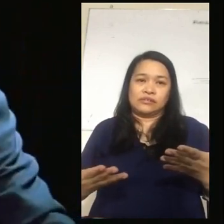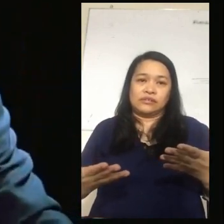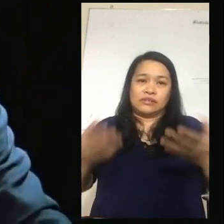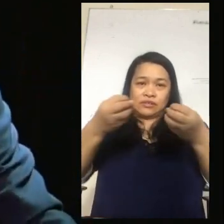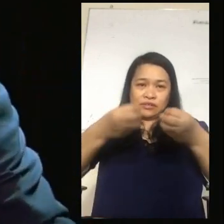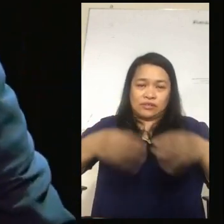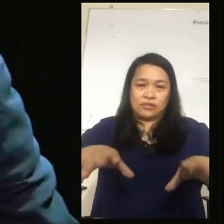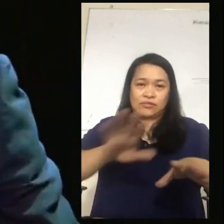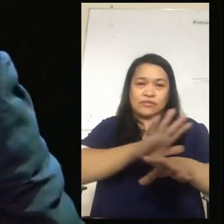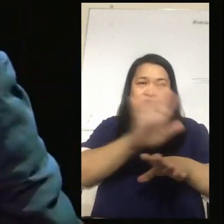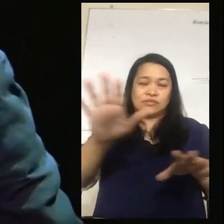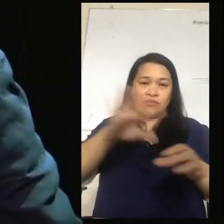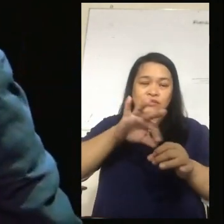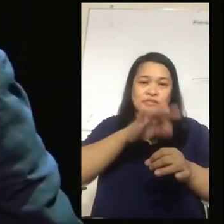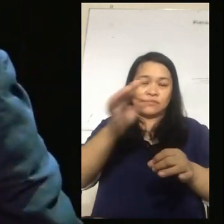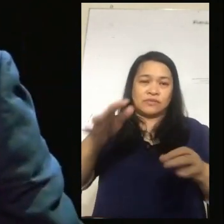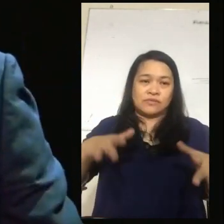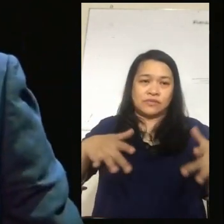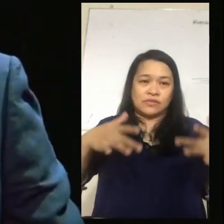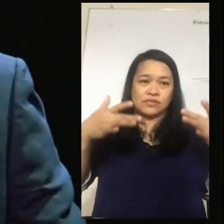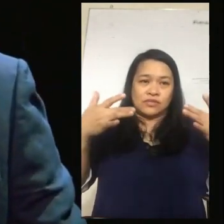dampen your spiritual life